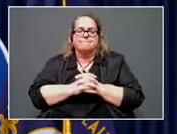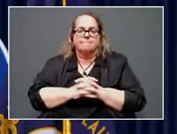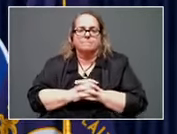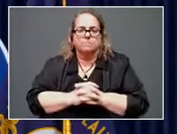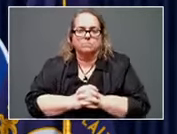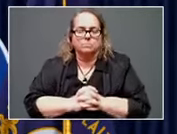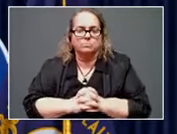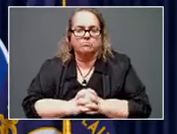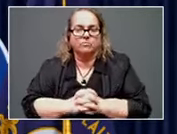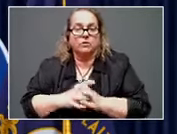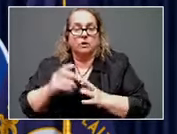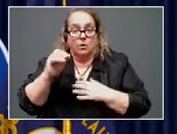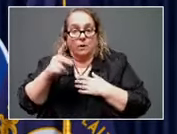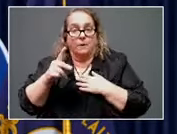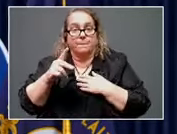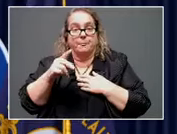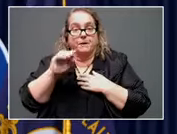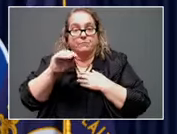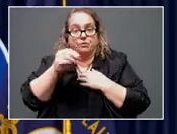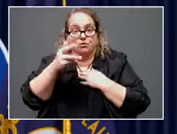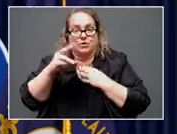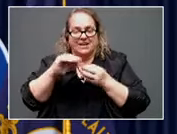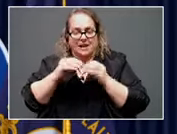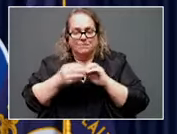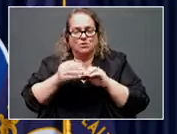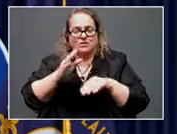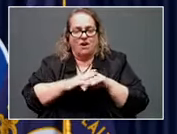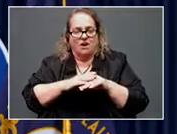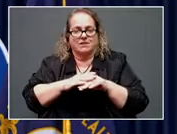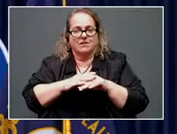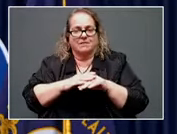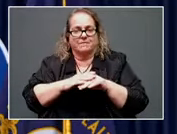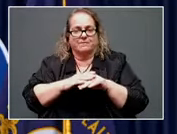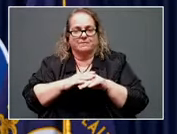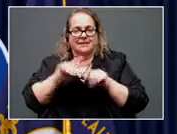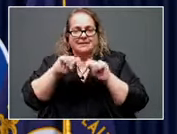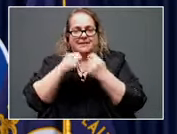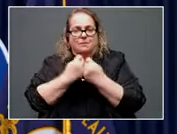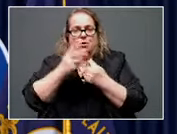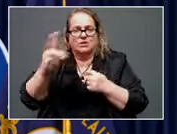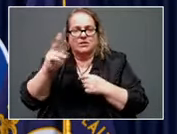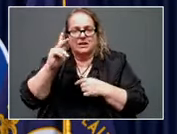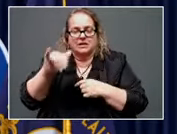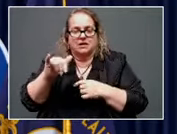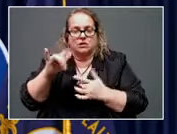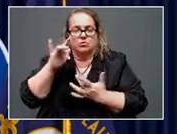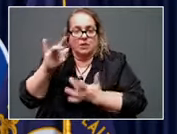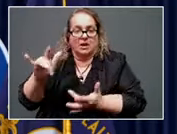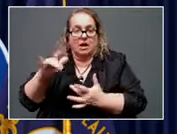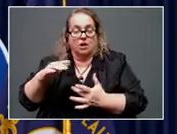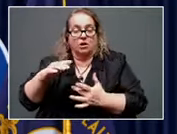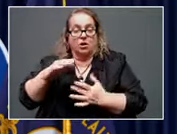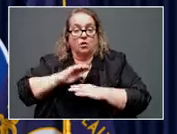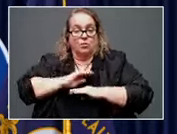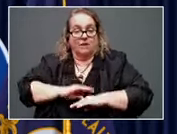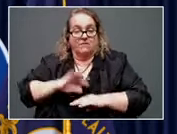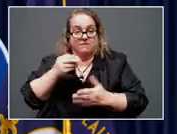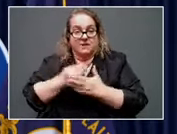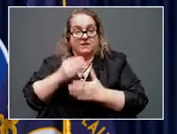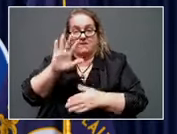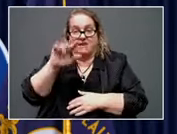All right. To put a couple numbers on the Team Western Kentucky Tornado Relief Fund,